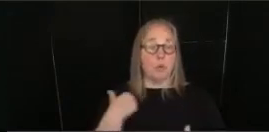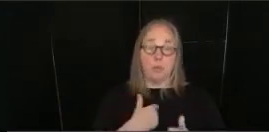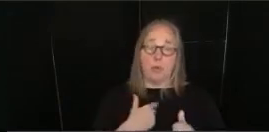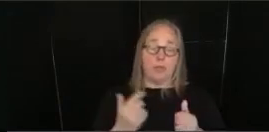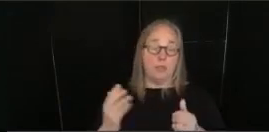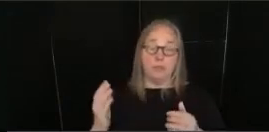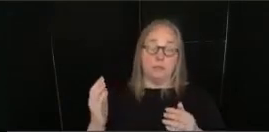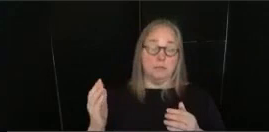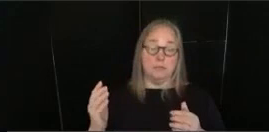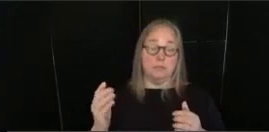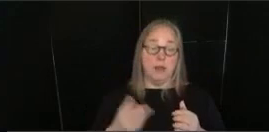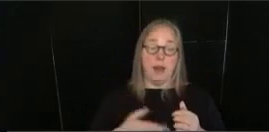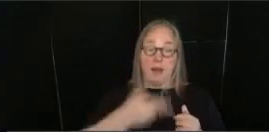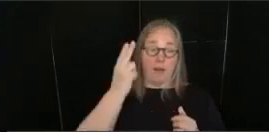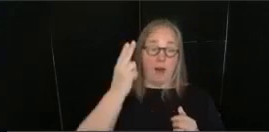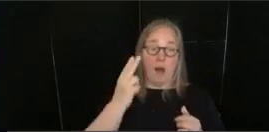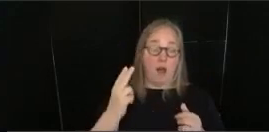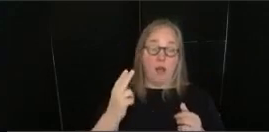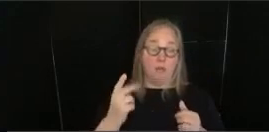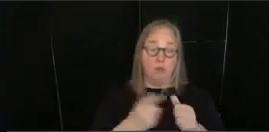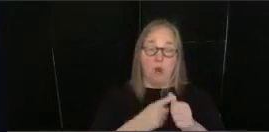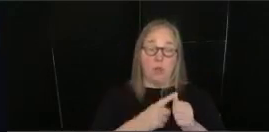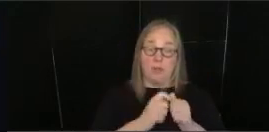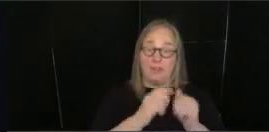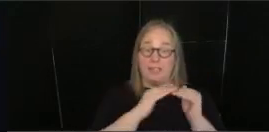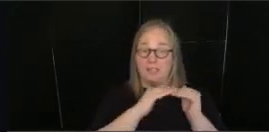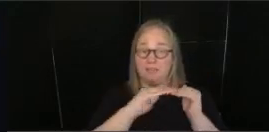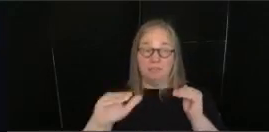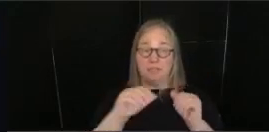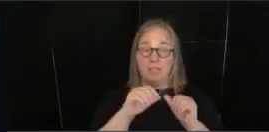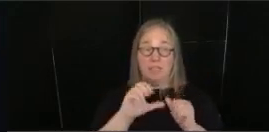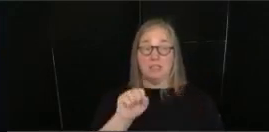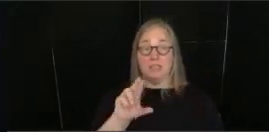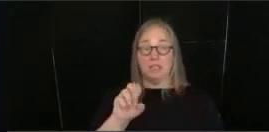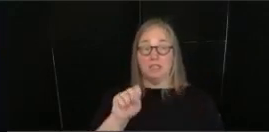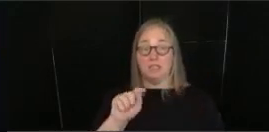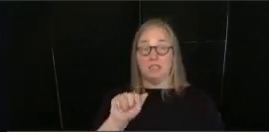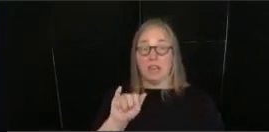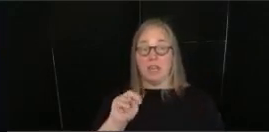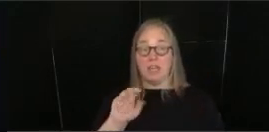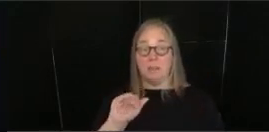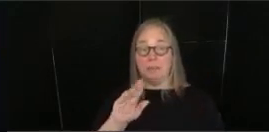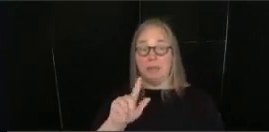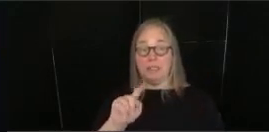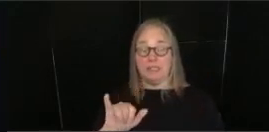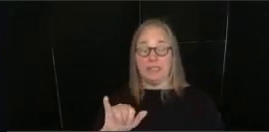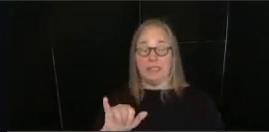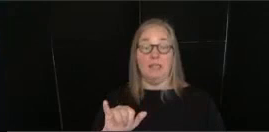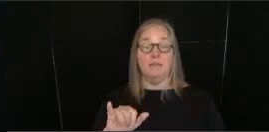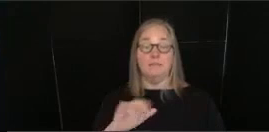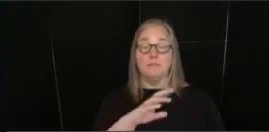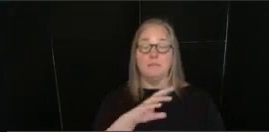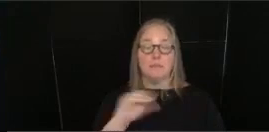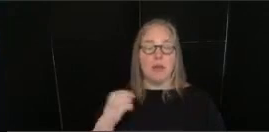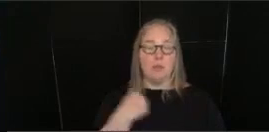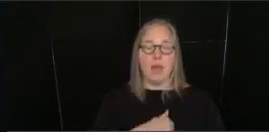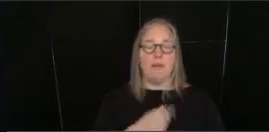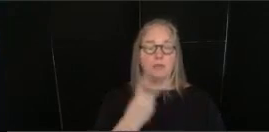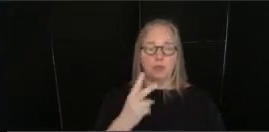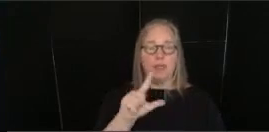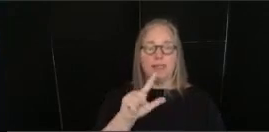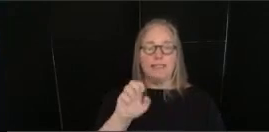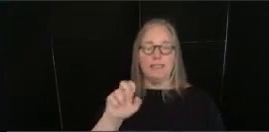with sustainability, and we have two lead gold buildings, our